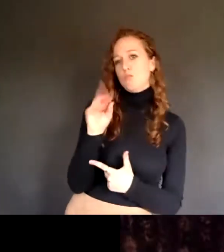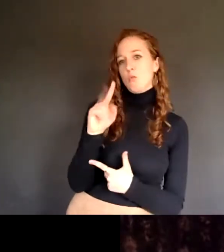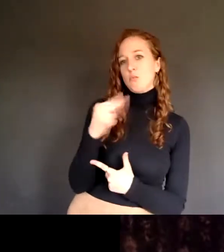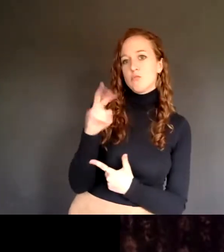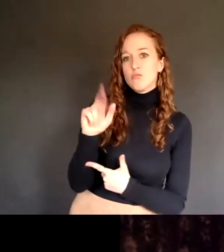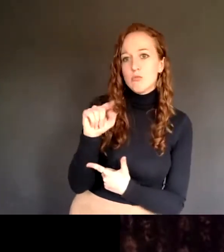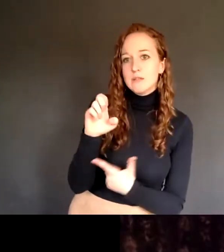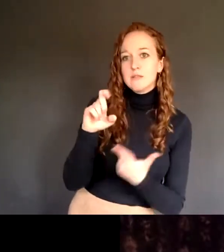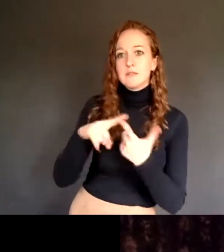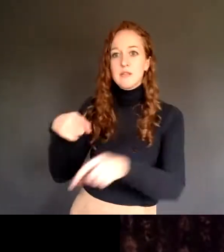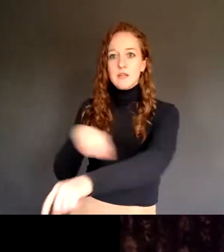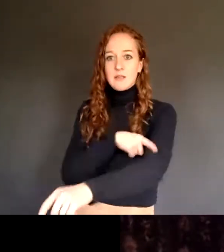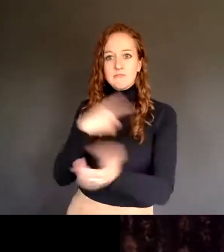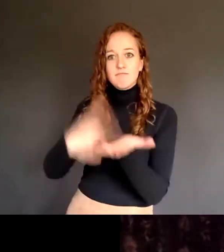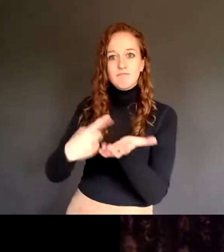see.